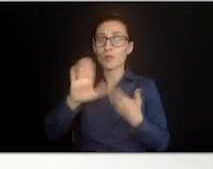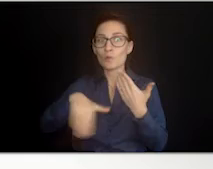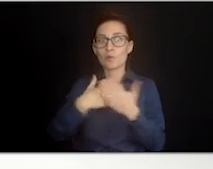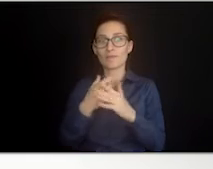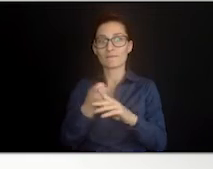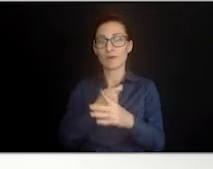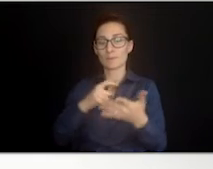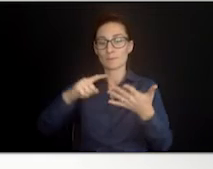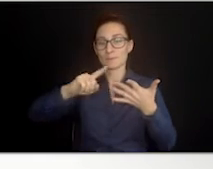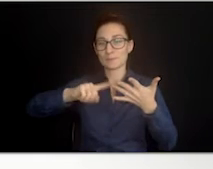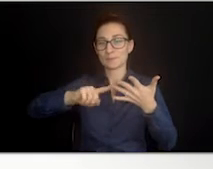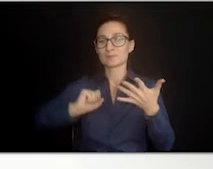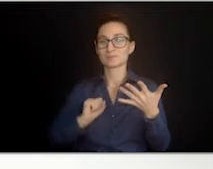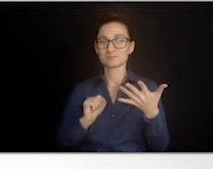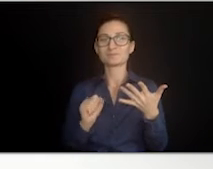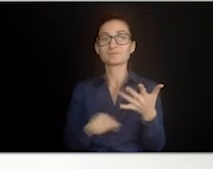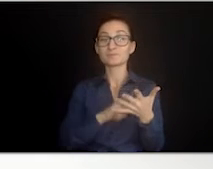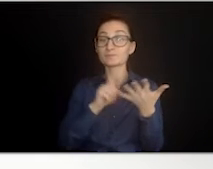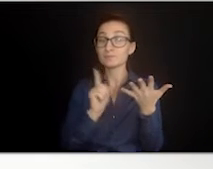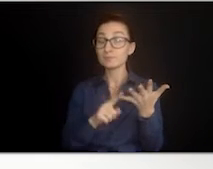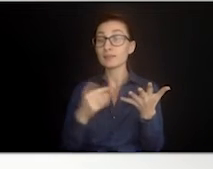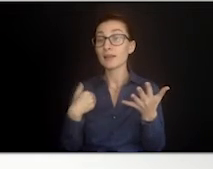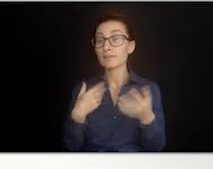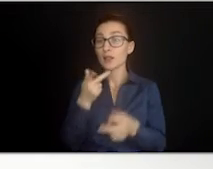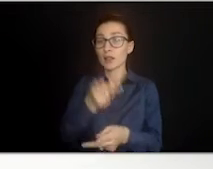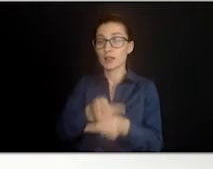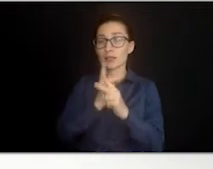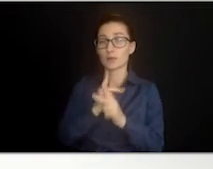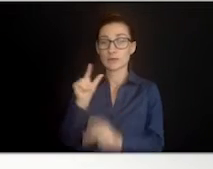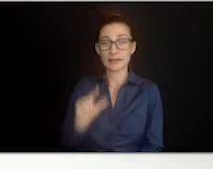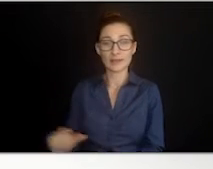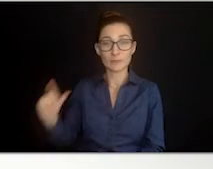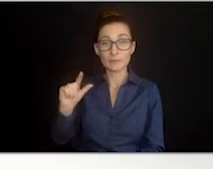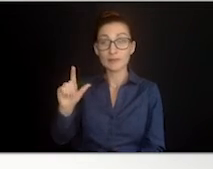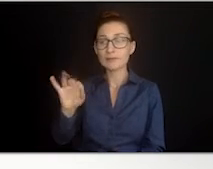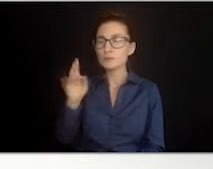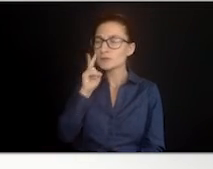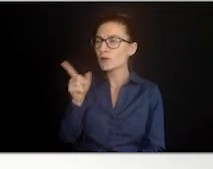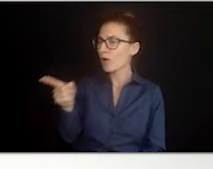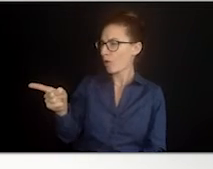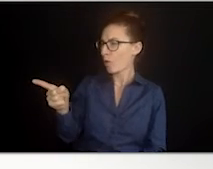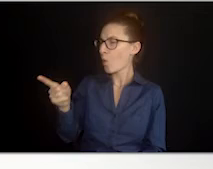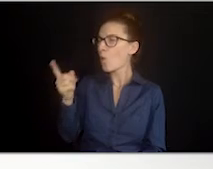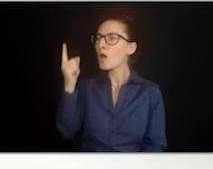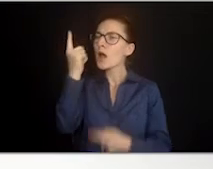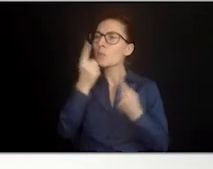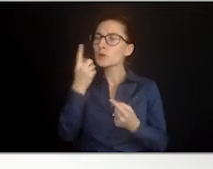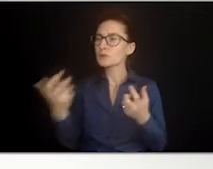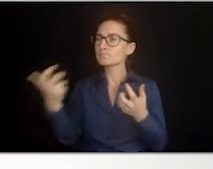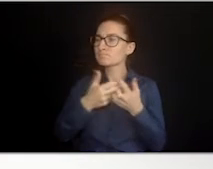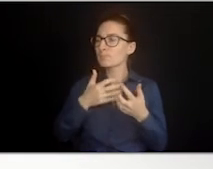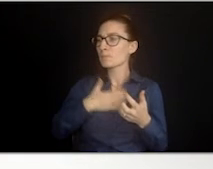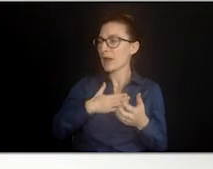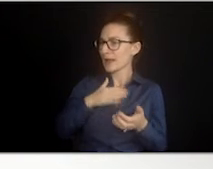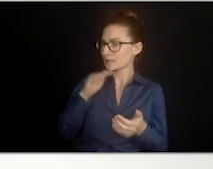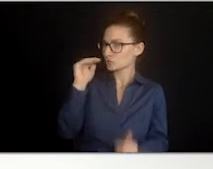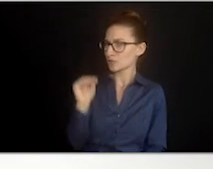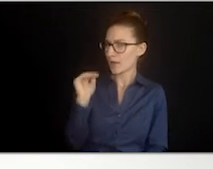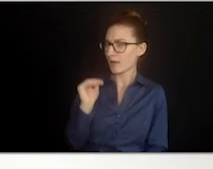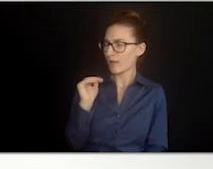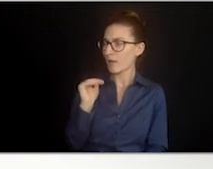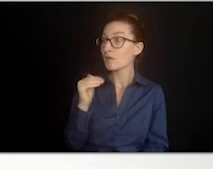from there. We also have a loan library. So if you see something and you think, I wonder if that would work for my child, let's see